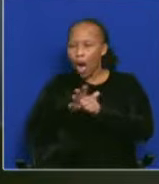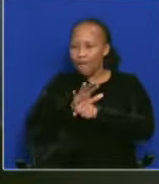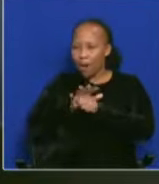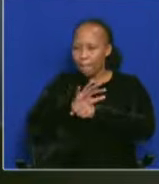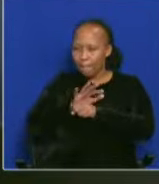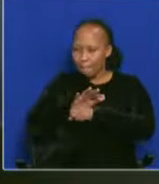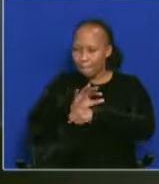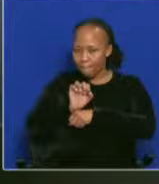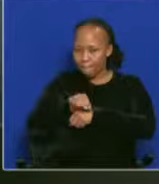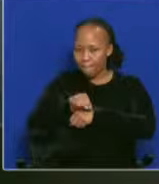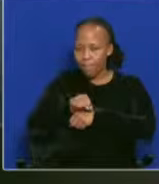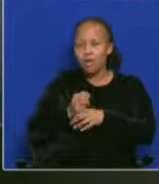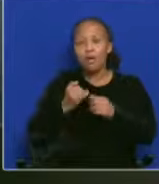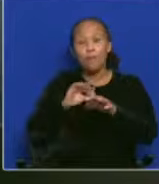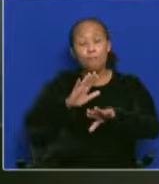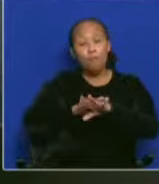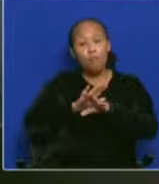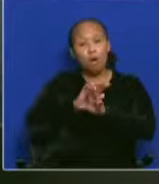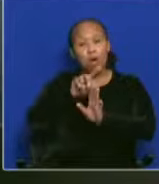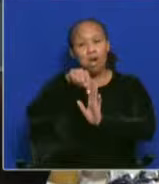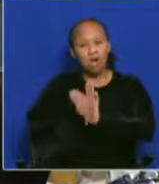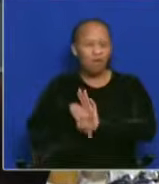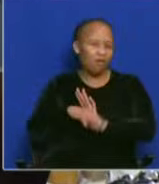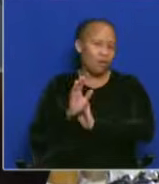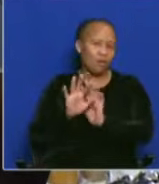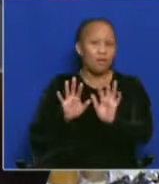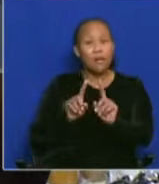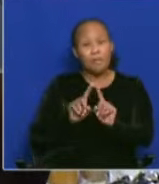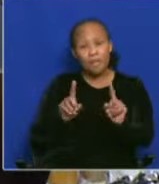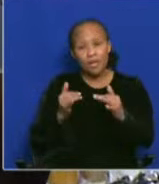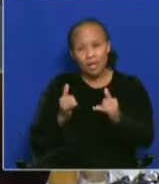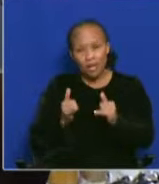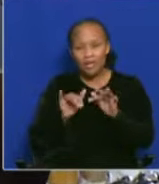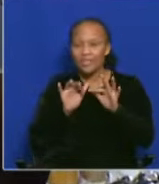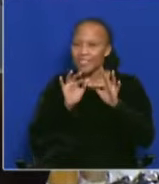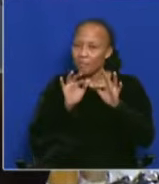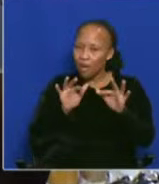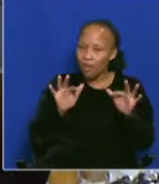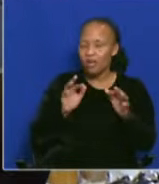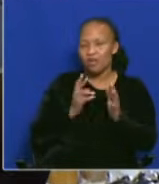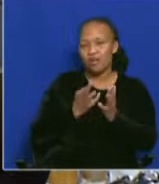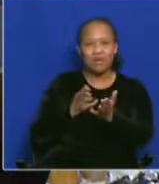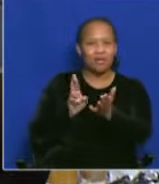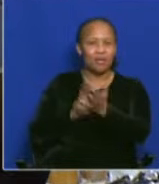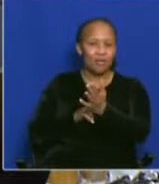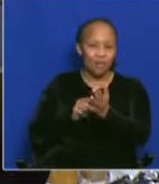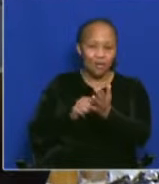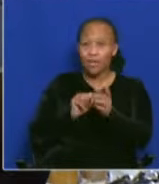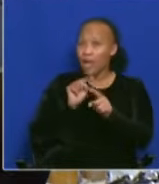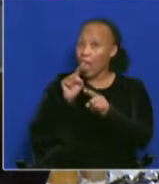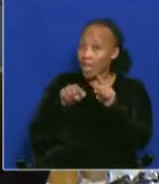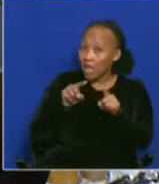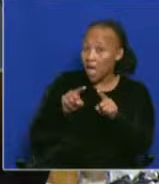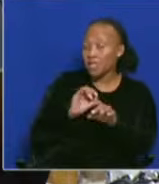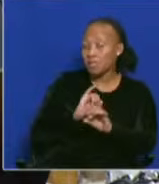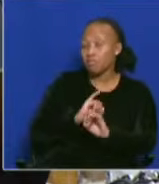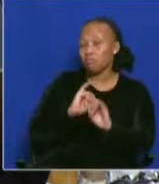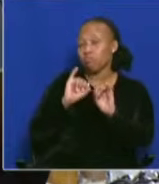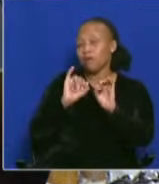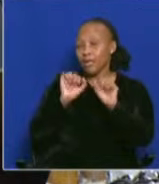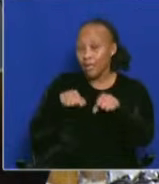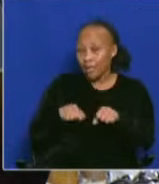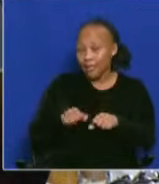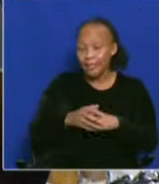it's a matter of public record that these allegations are swirling, and I have nothing further to say on it. In that